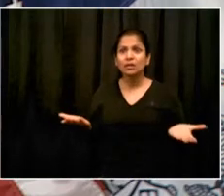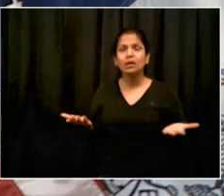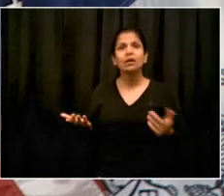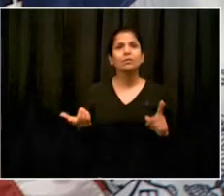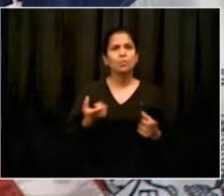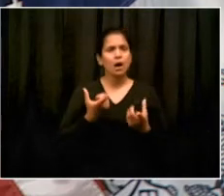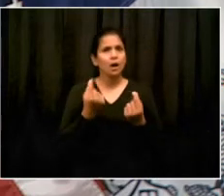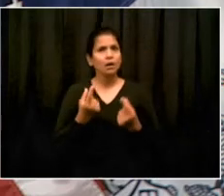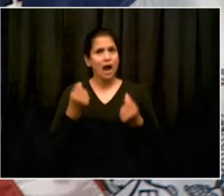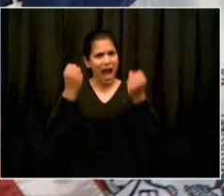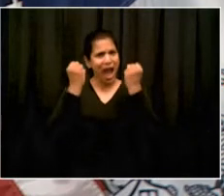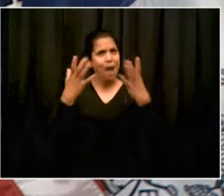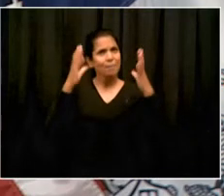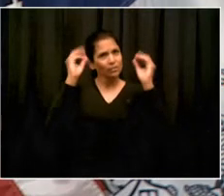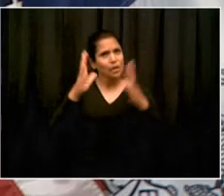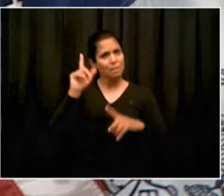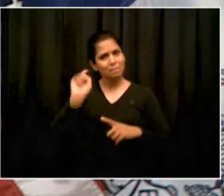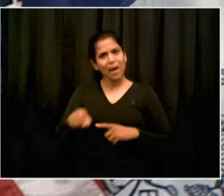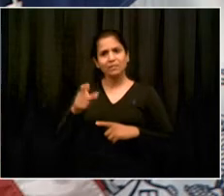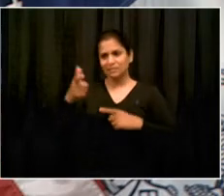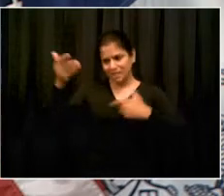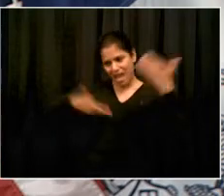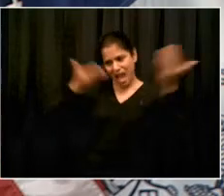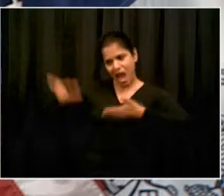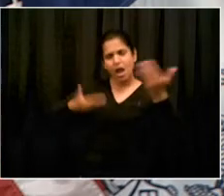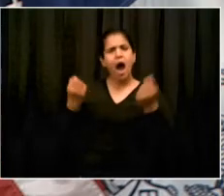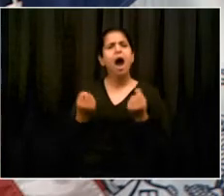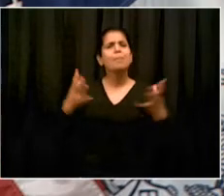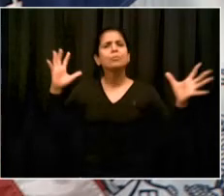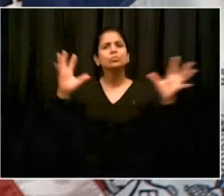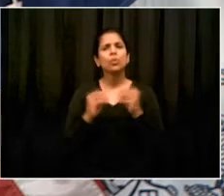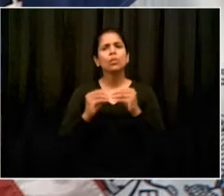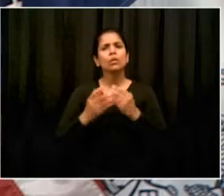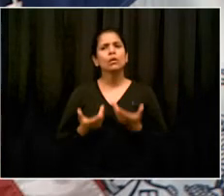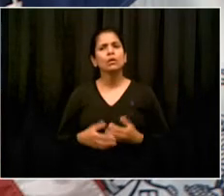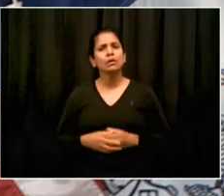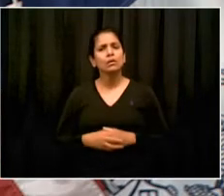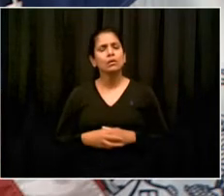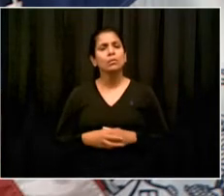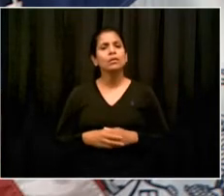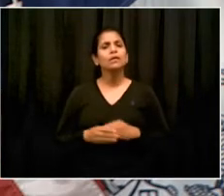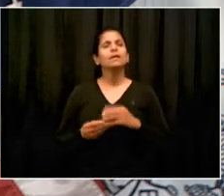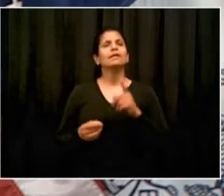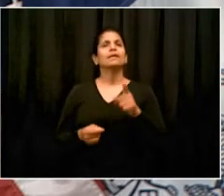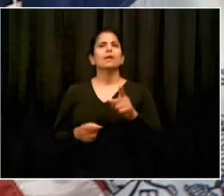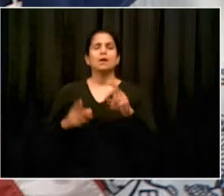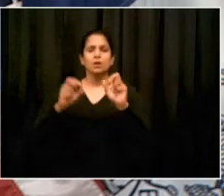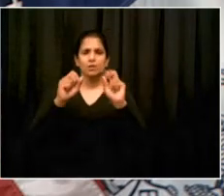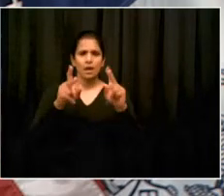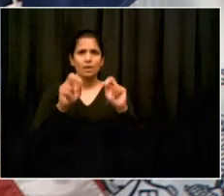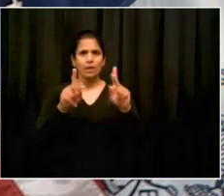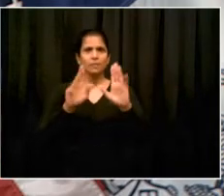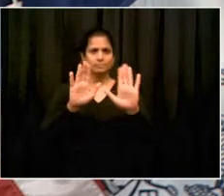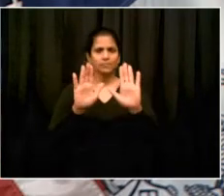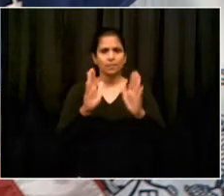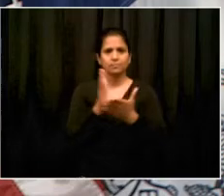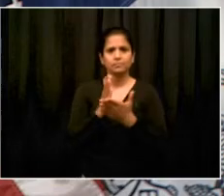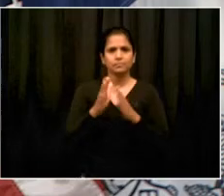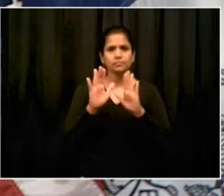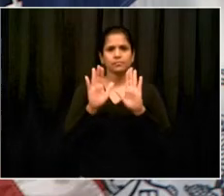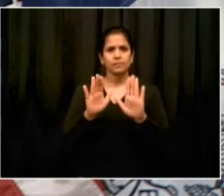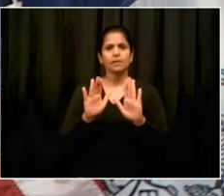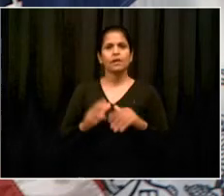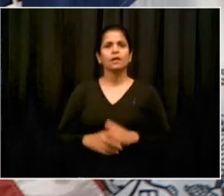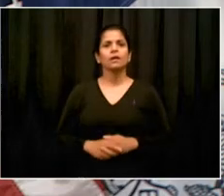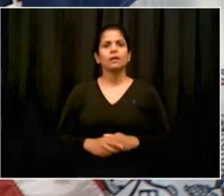back to their jobs at DOE? And Marcia, it's a lot of questions. Let me stop you there. Marcia,